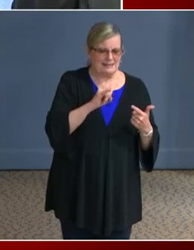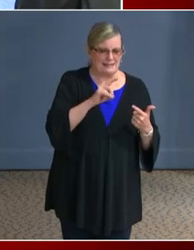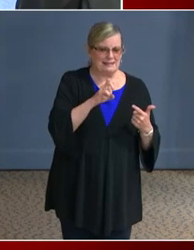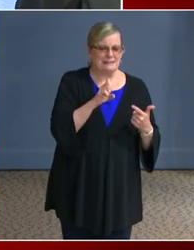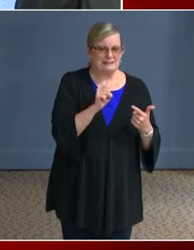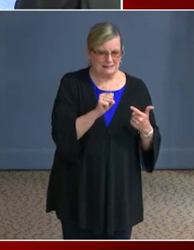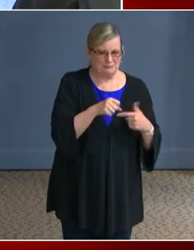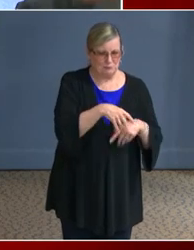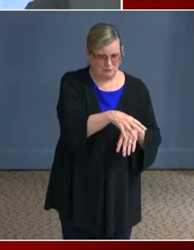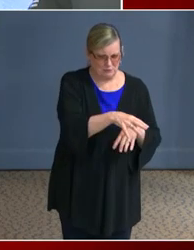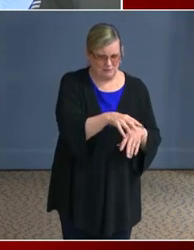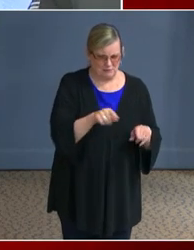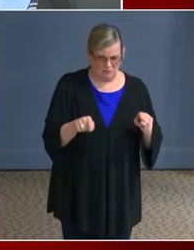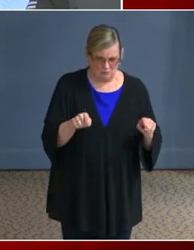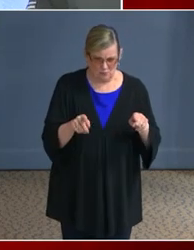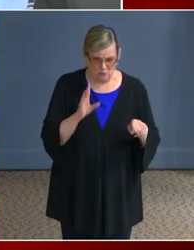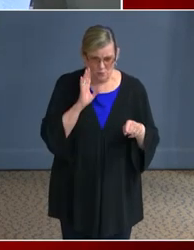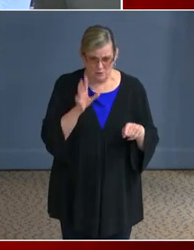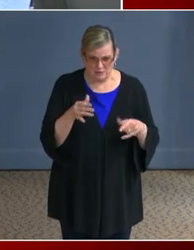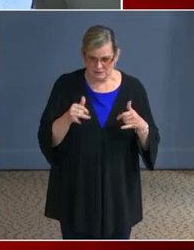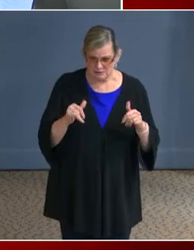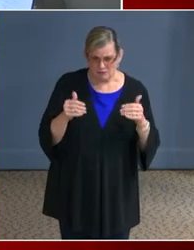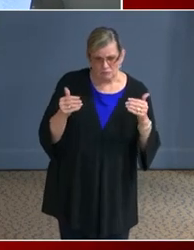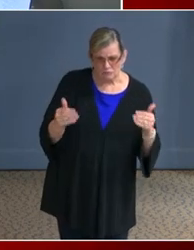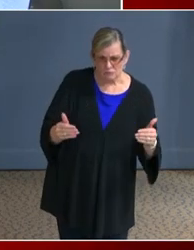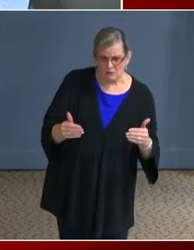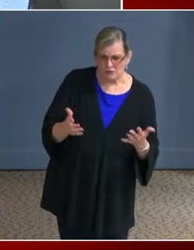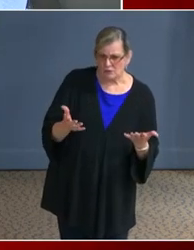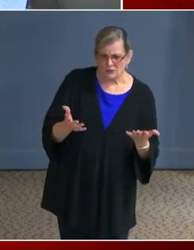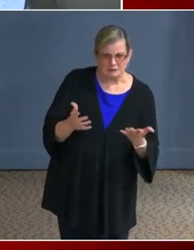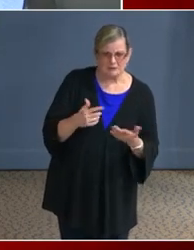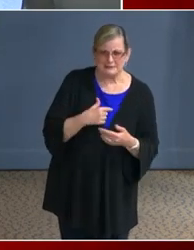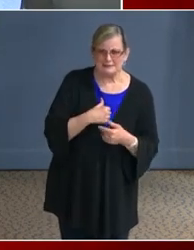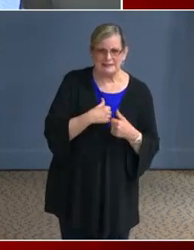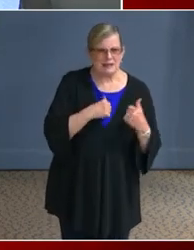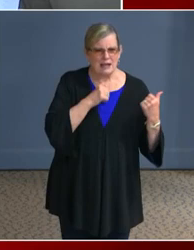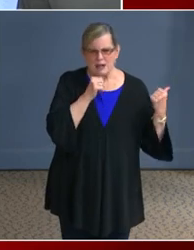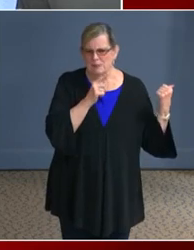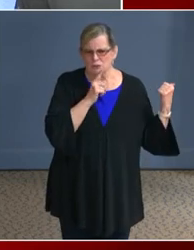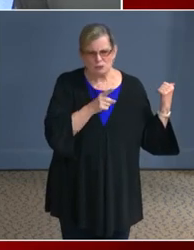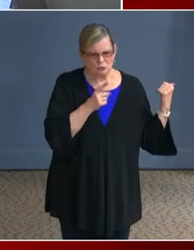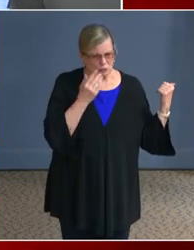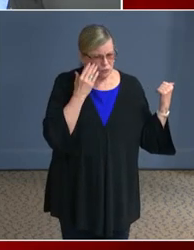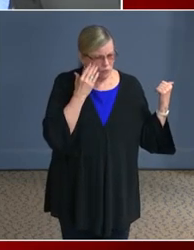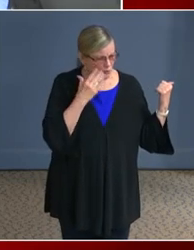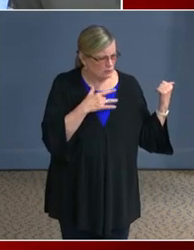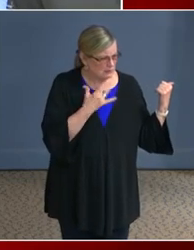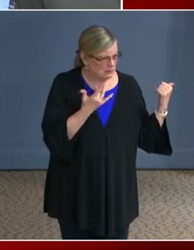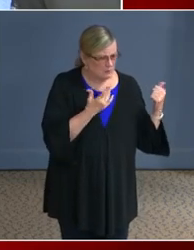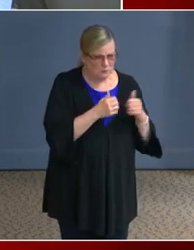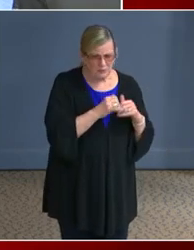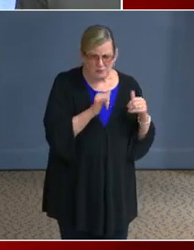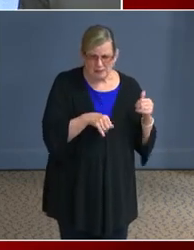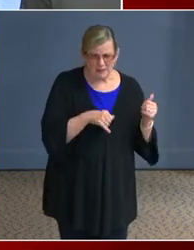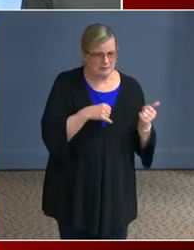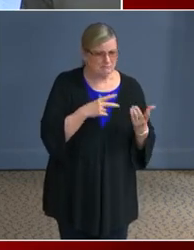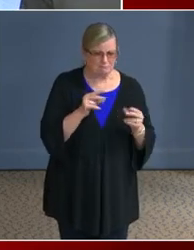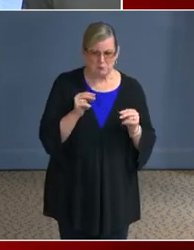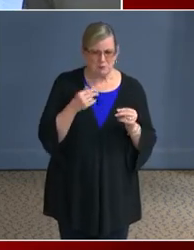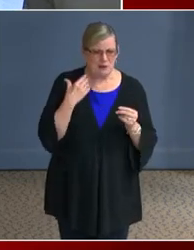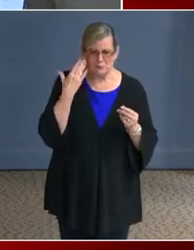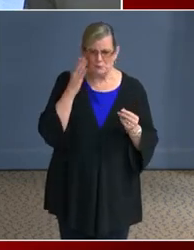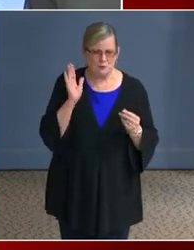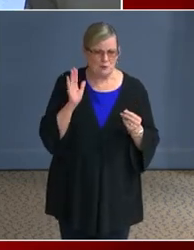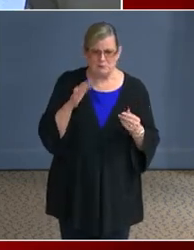take place or authorization for those? I'm not sure. Do we have a status on permit? I'm not sure that we have